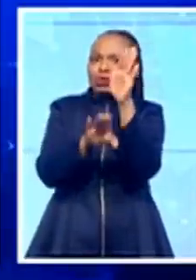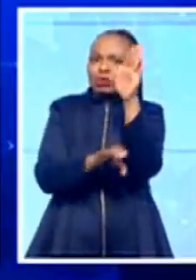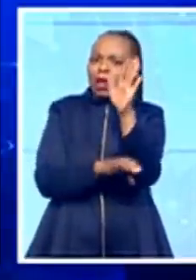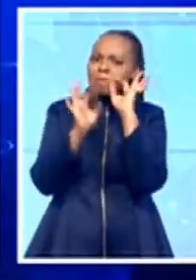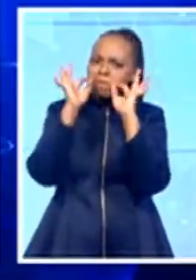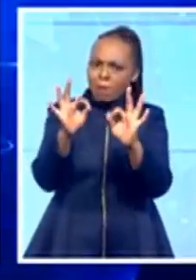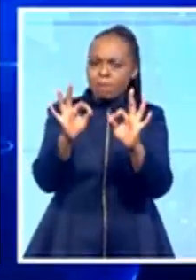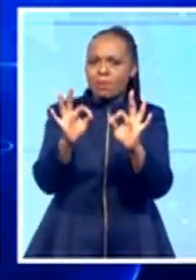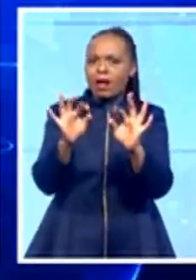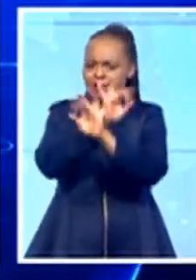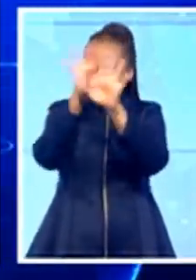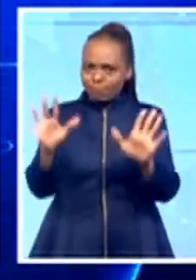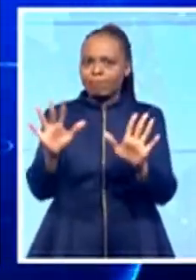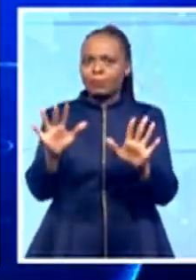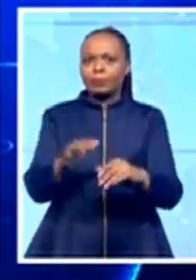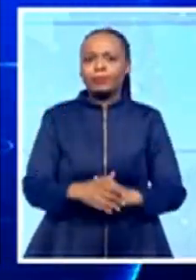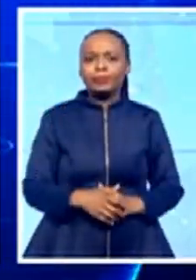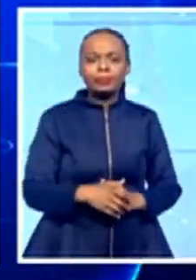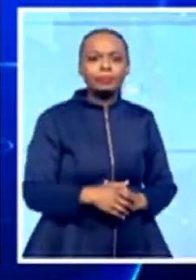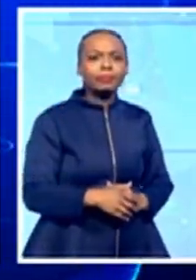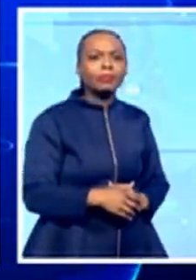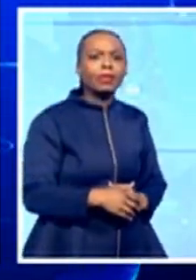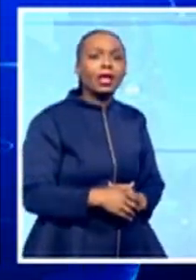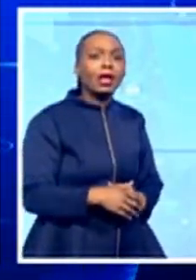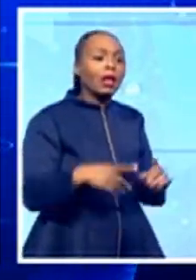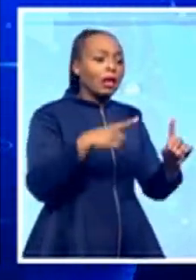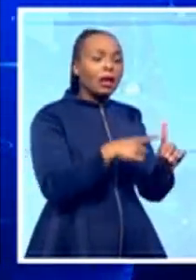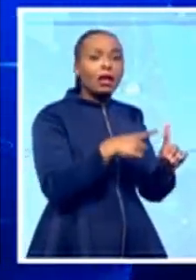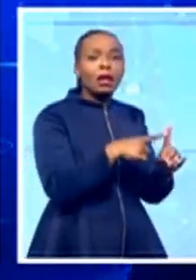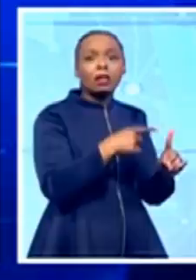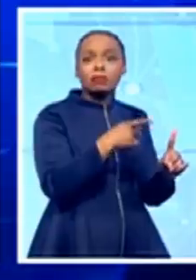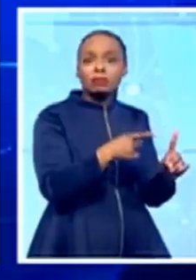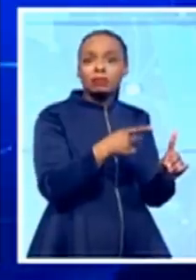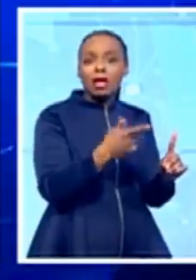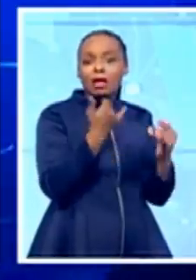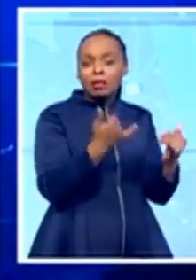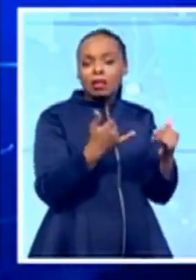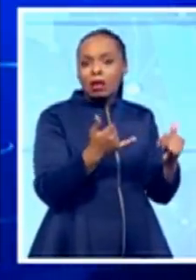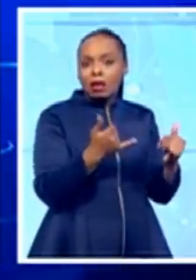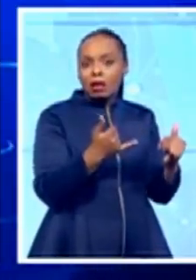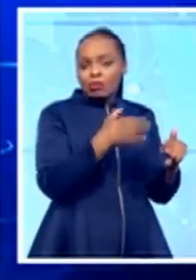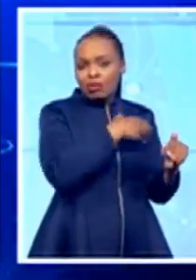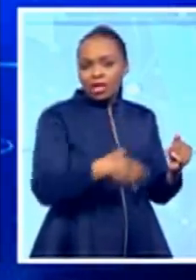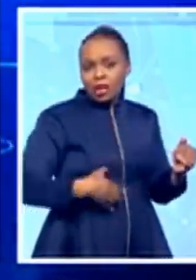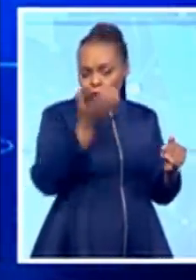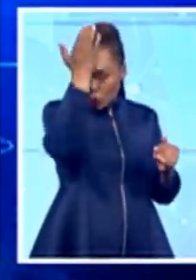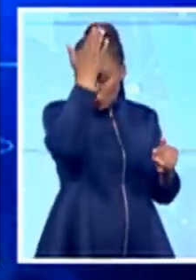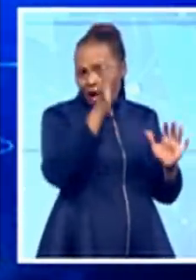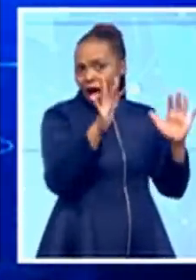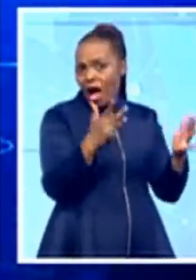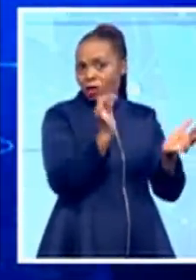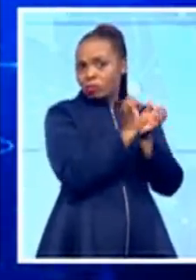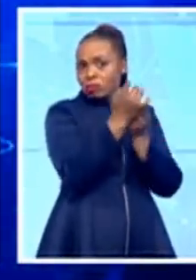How is President Zuma doing? Has the foundation been in contact? Have you been in contact with him since his